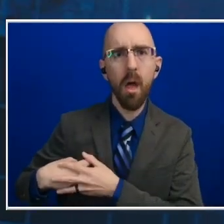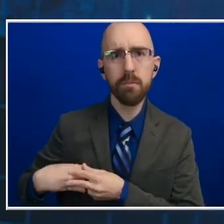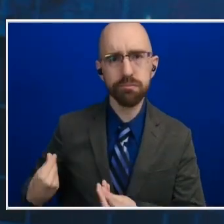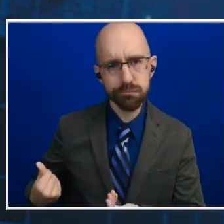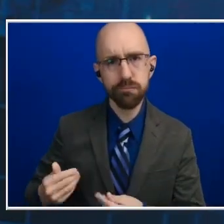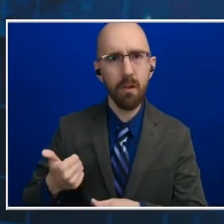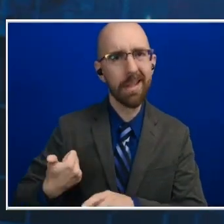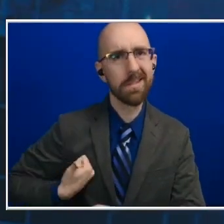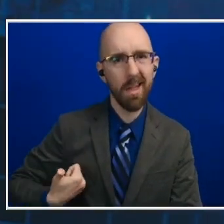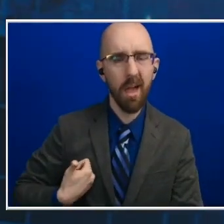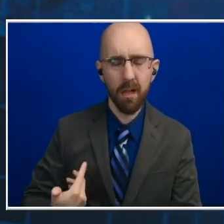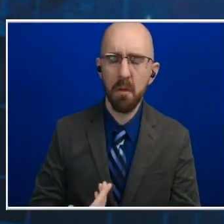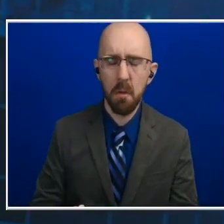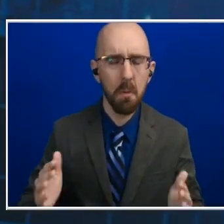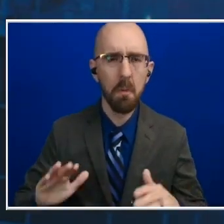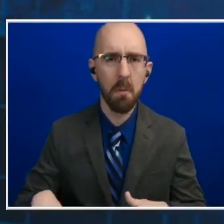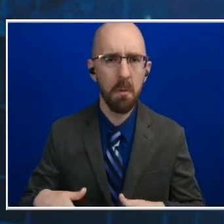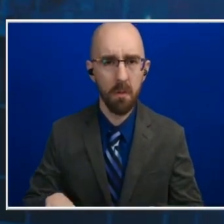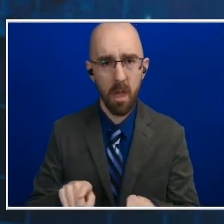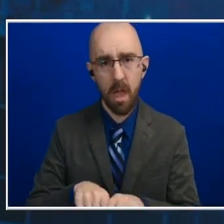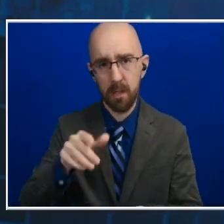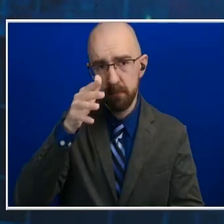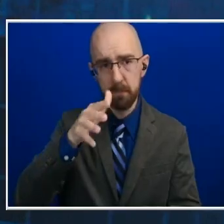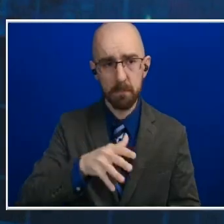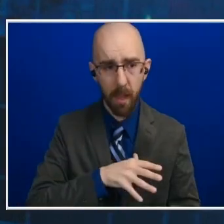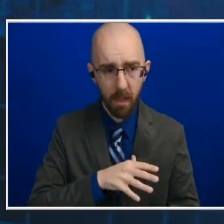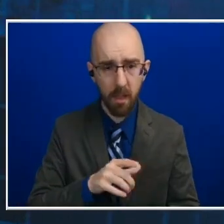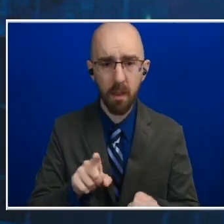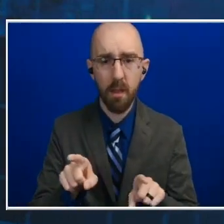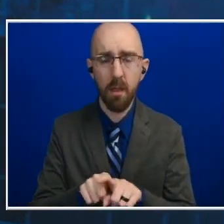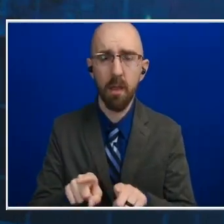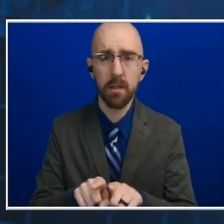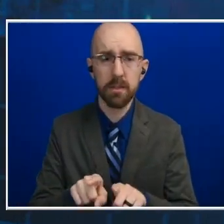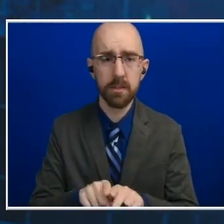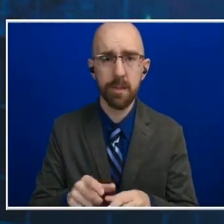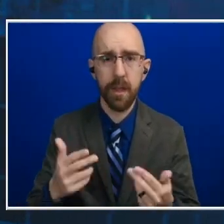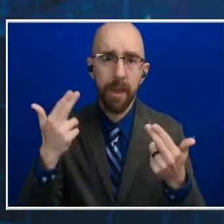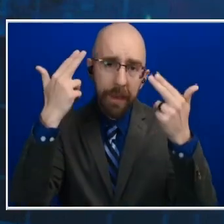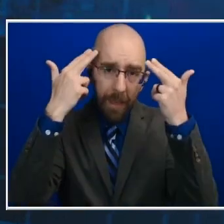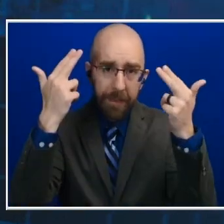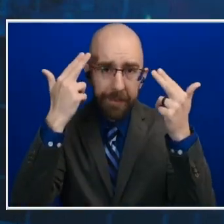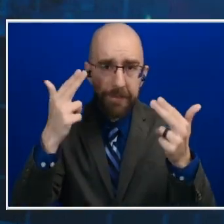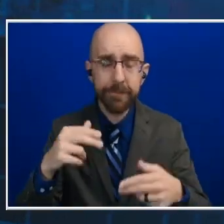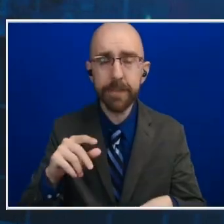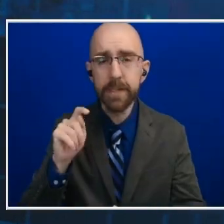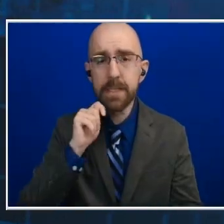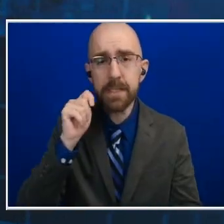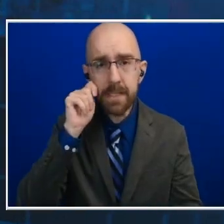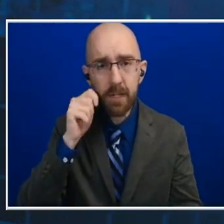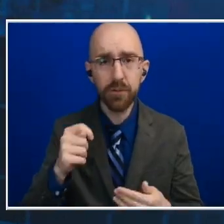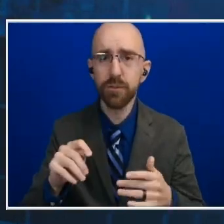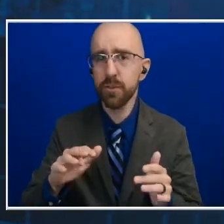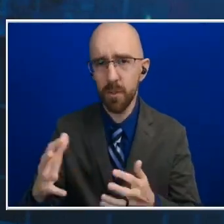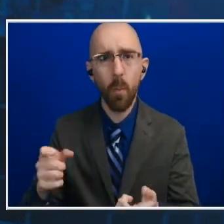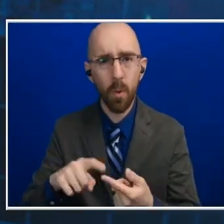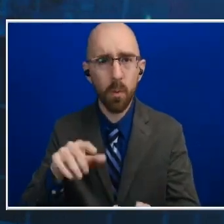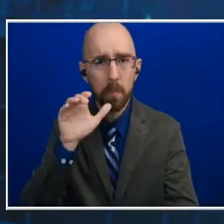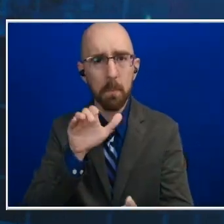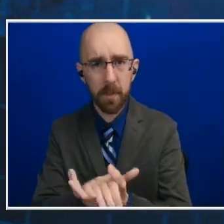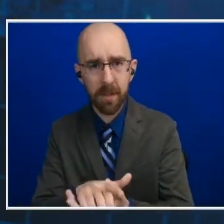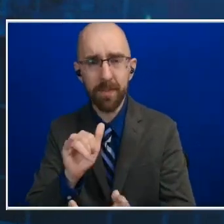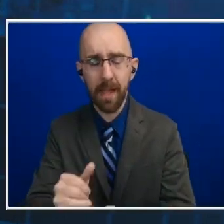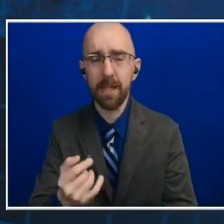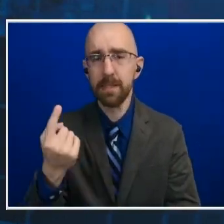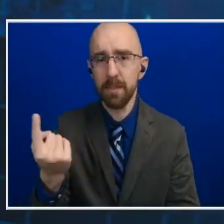a male, as a naive teenager and stuff, you want to believe that somebody that has gone through